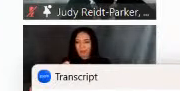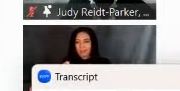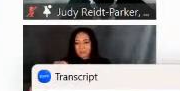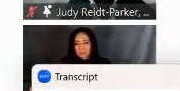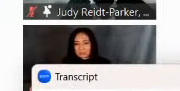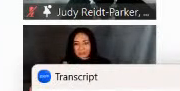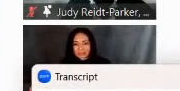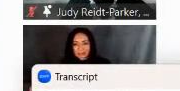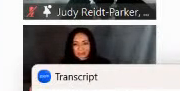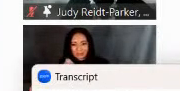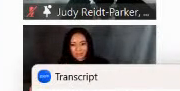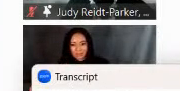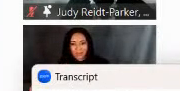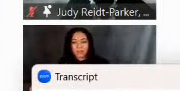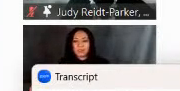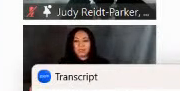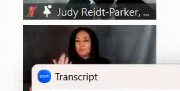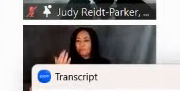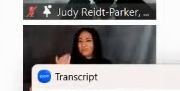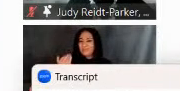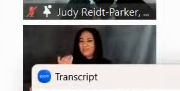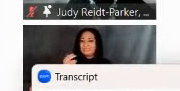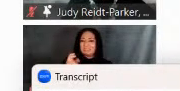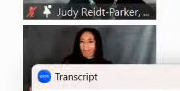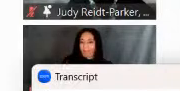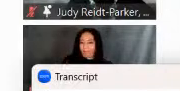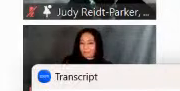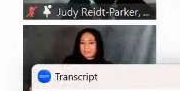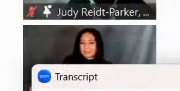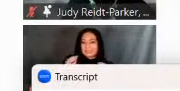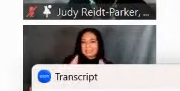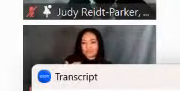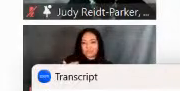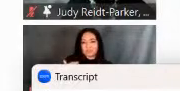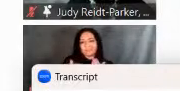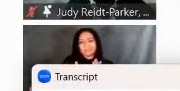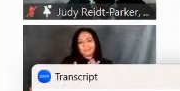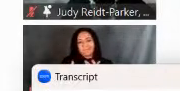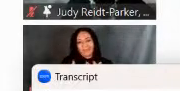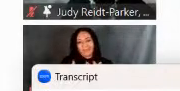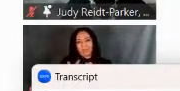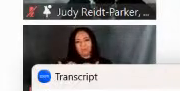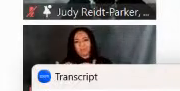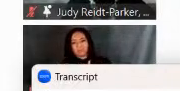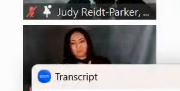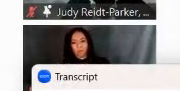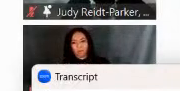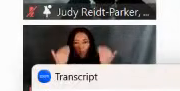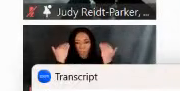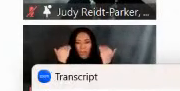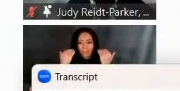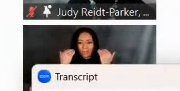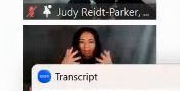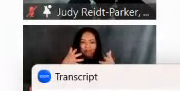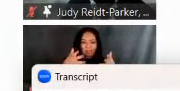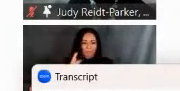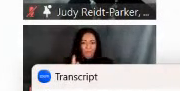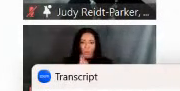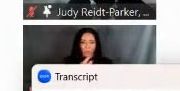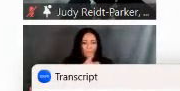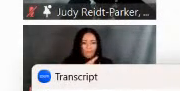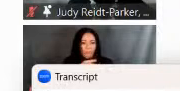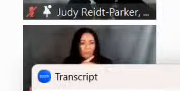some of the previous panels, teachers are often overburdened with having to do it alone, left to figuring it out with the